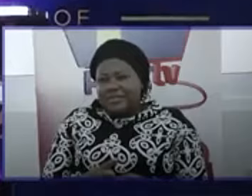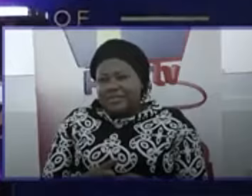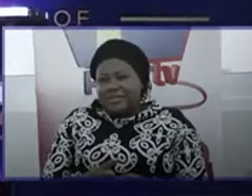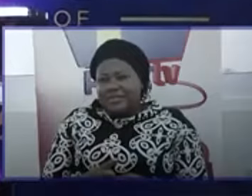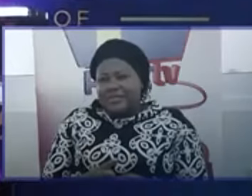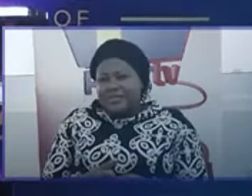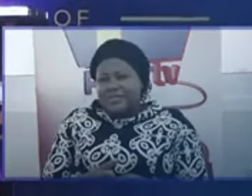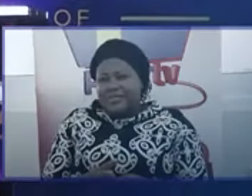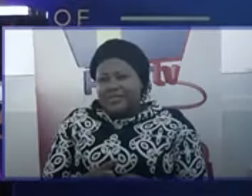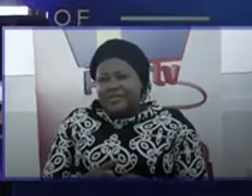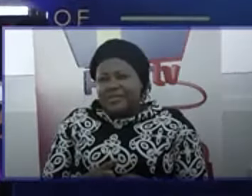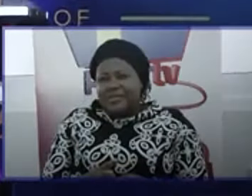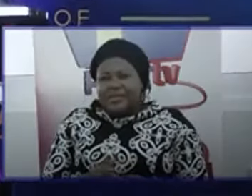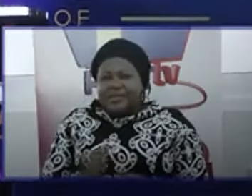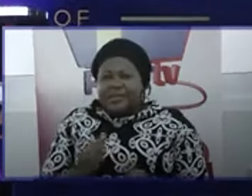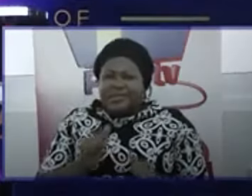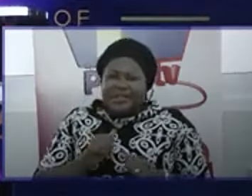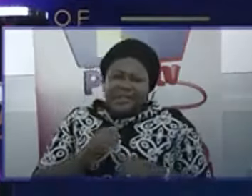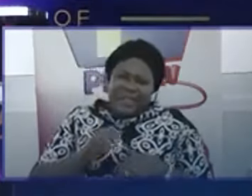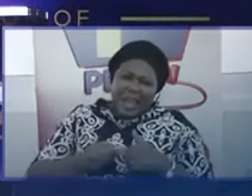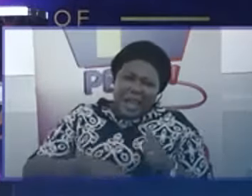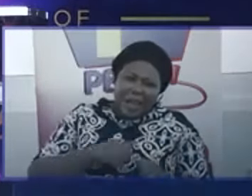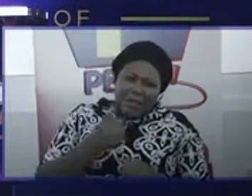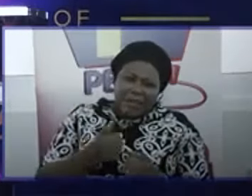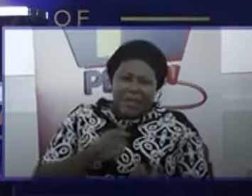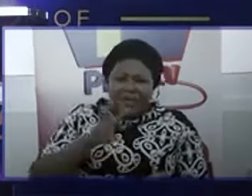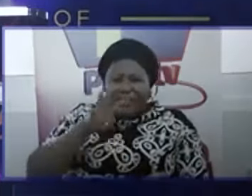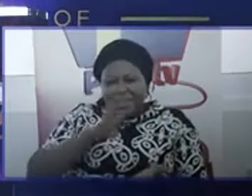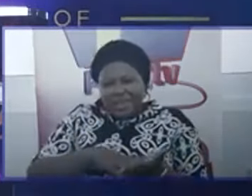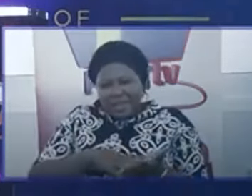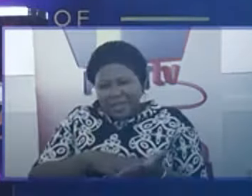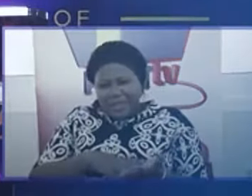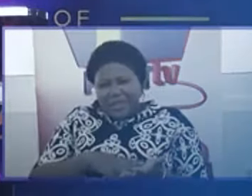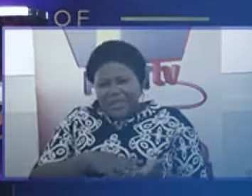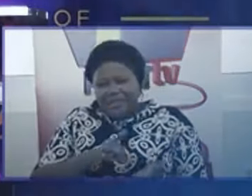translates to about 4,800 Ghana cedis or